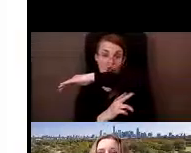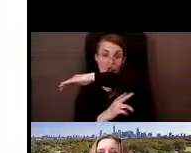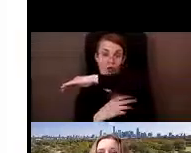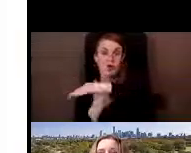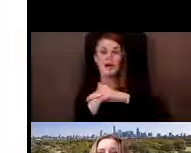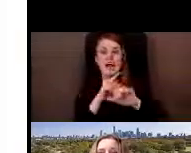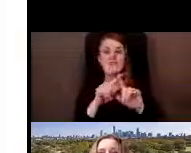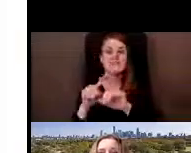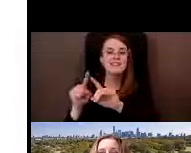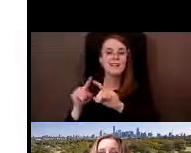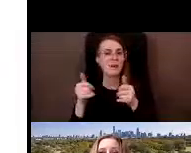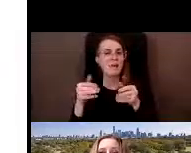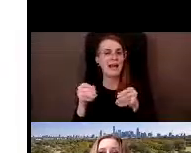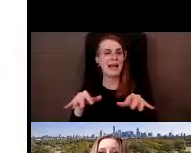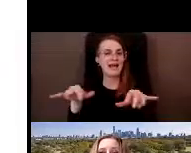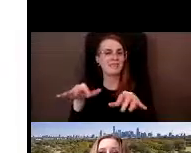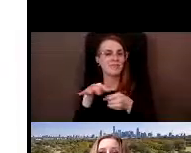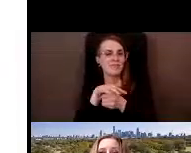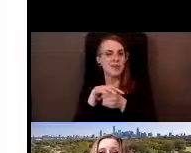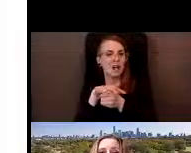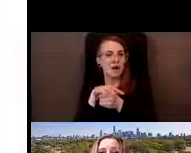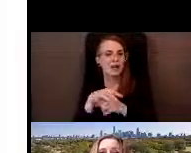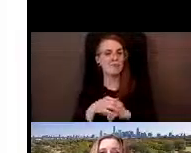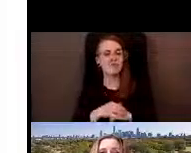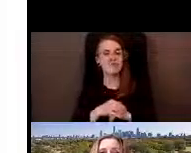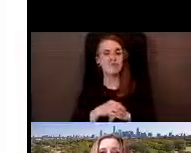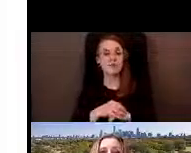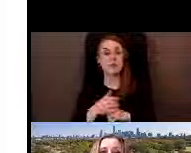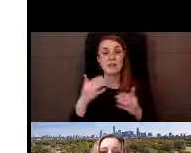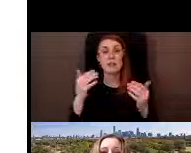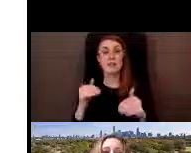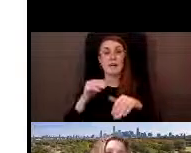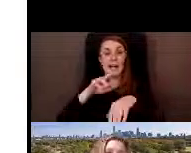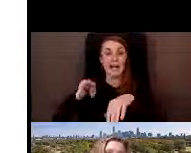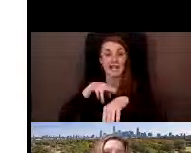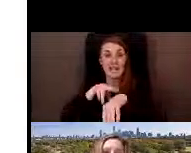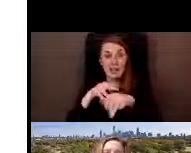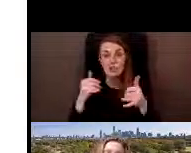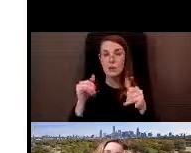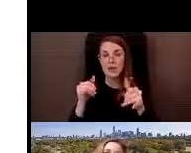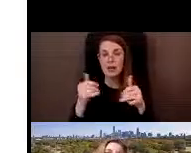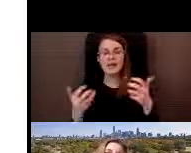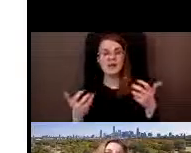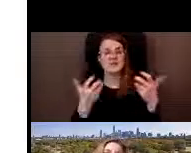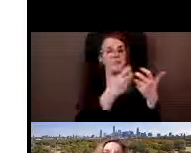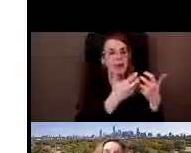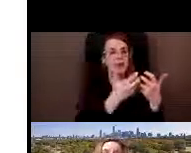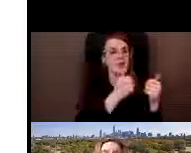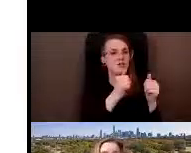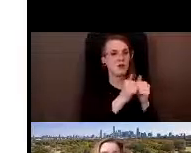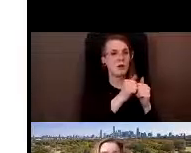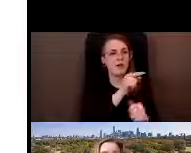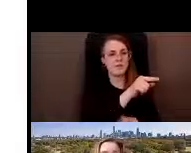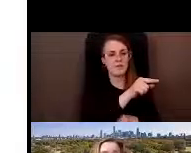play areas in the southern part of the park, and then a nature play that corresponds to the context it's in of